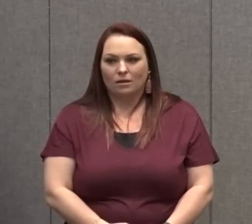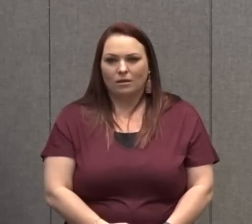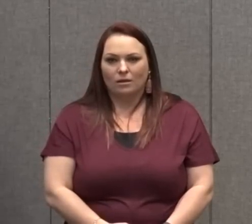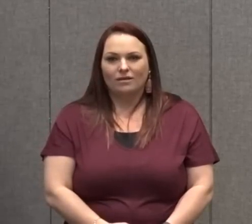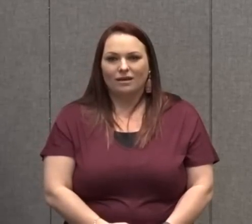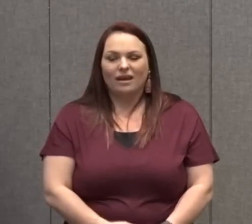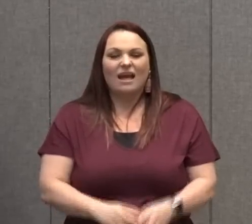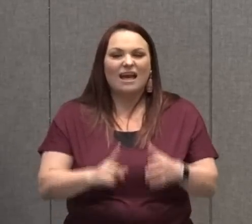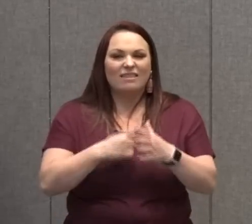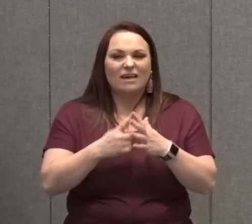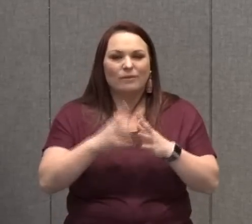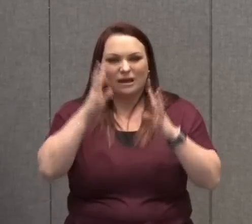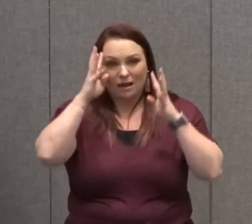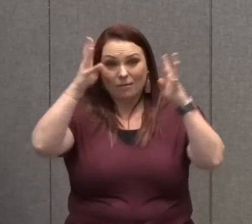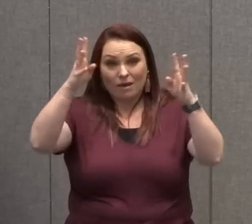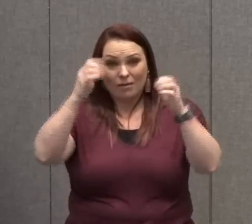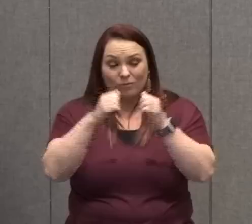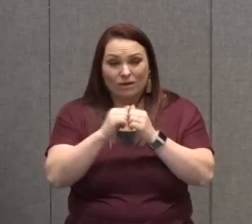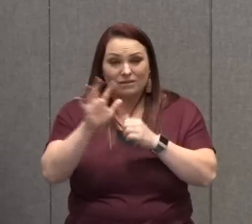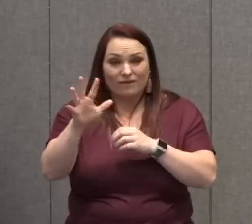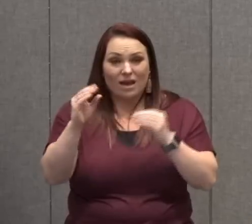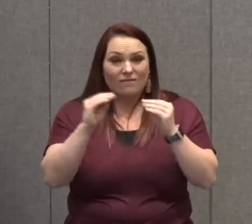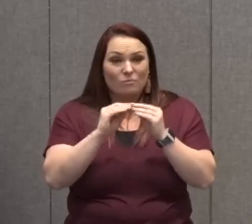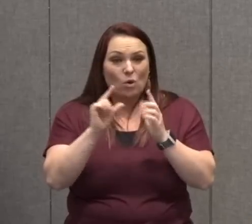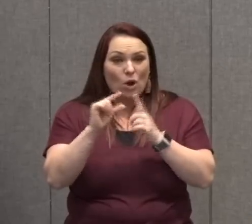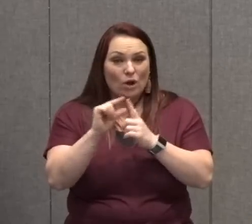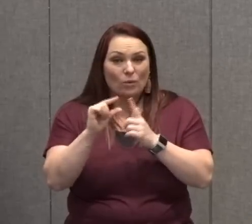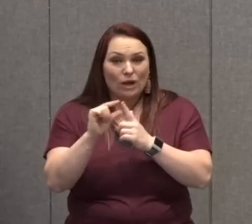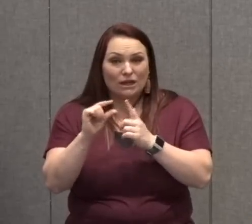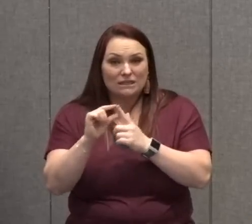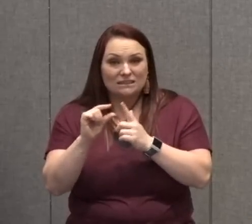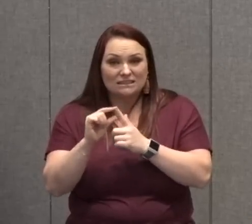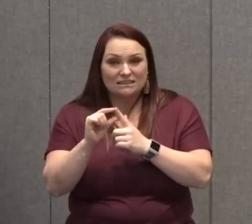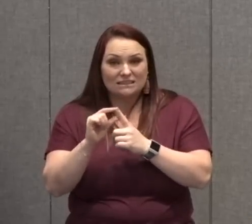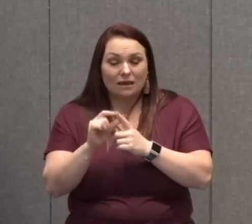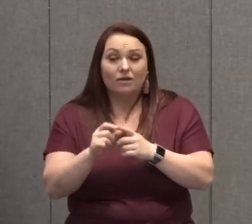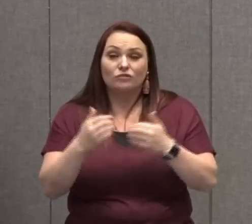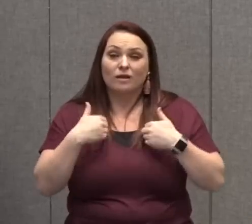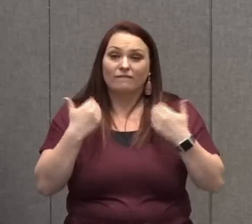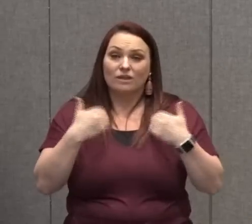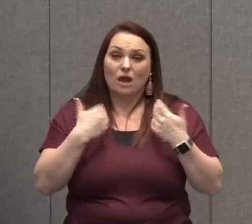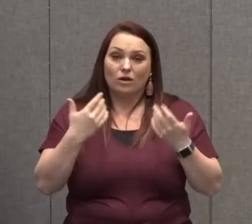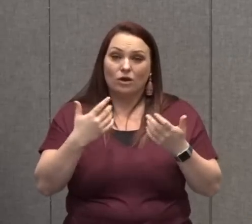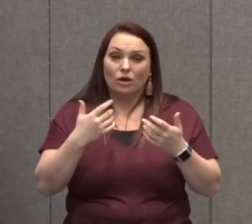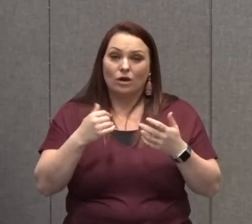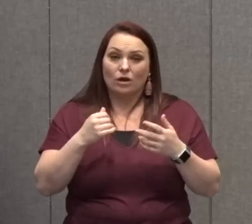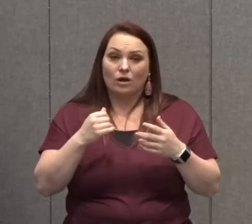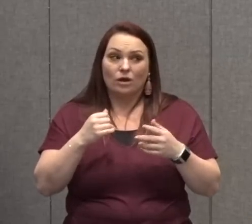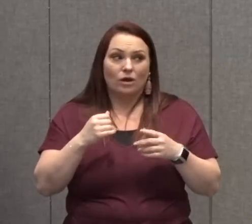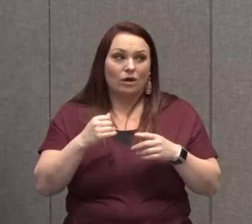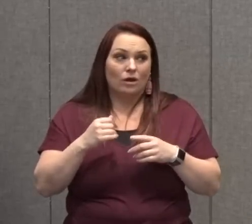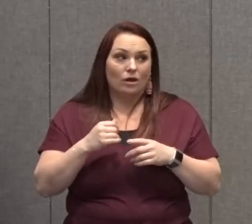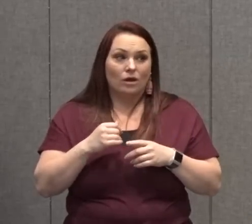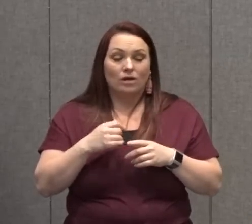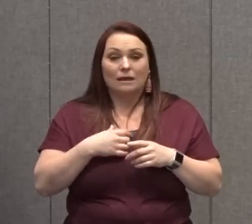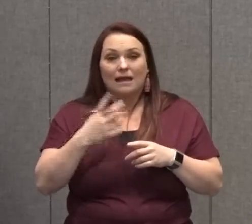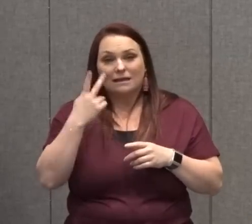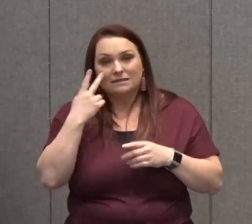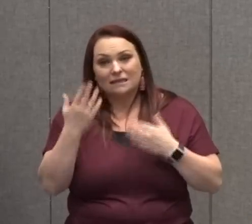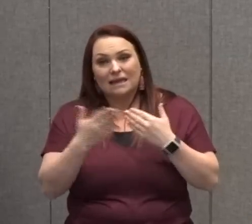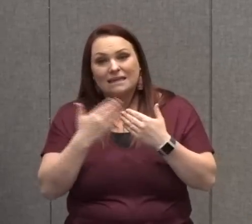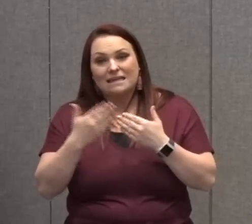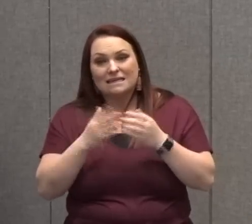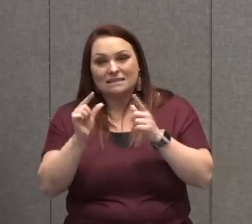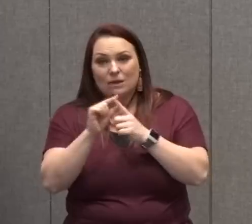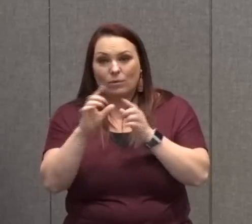more words so you just go however you want so if you have a younger sibling I see an easy word so